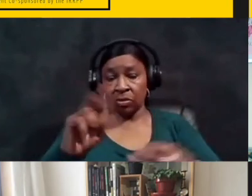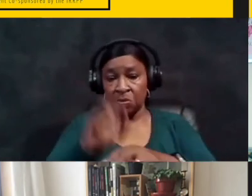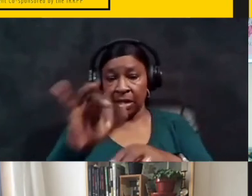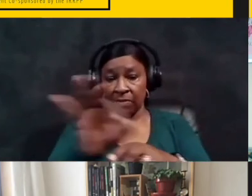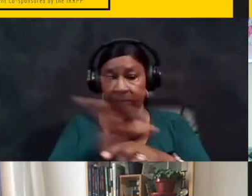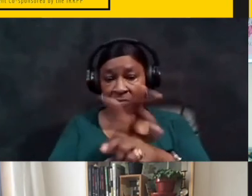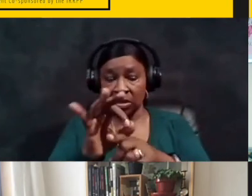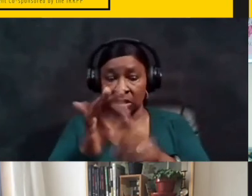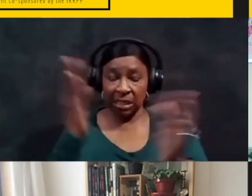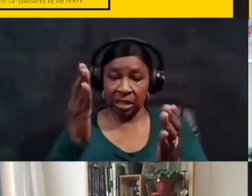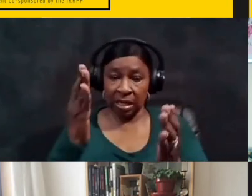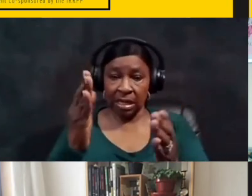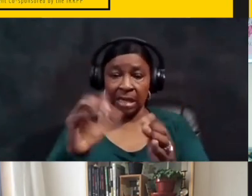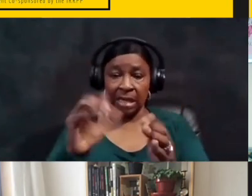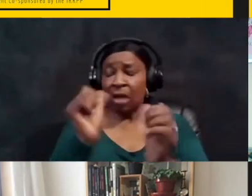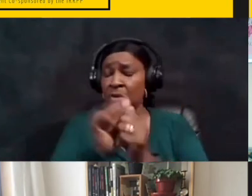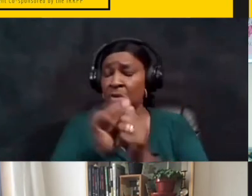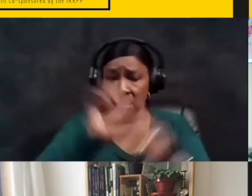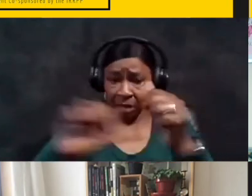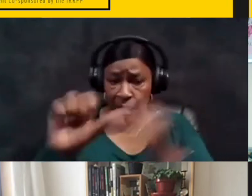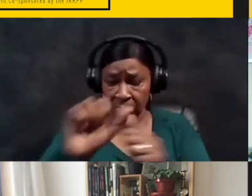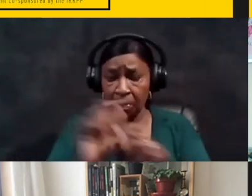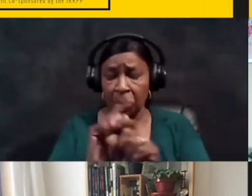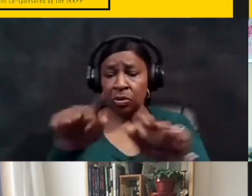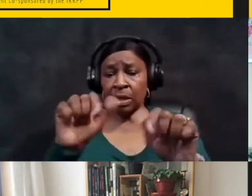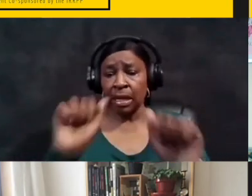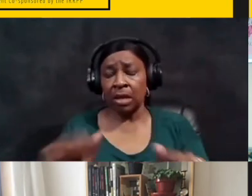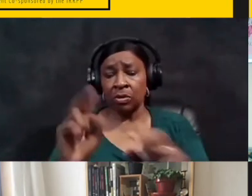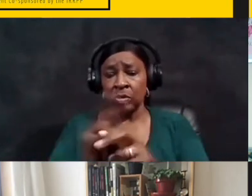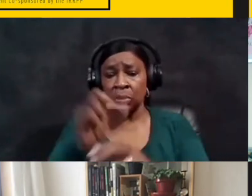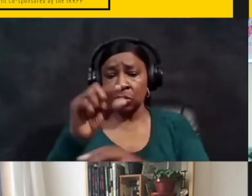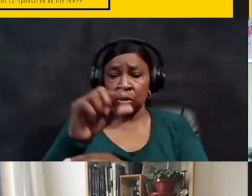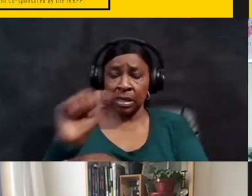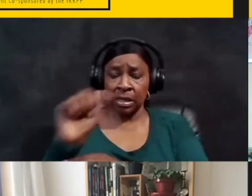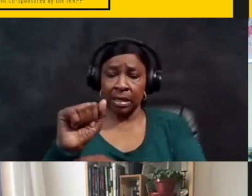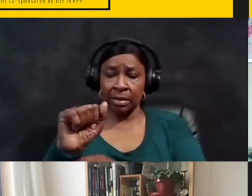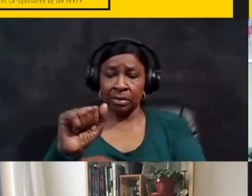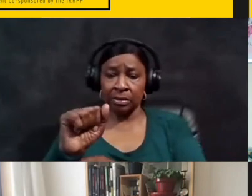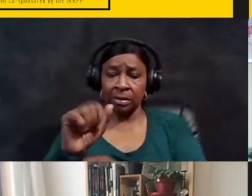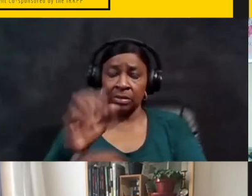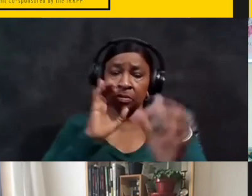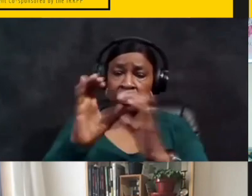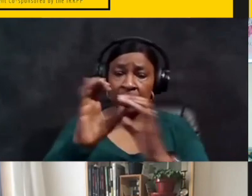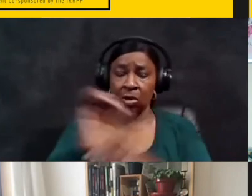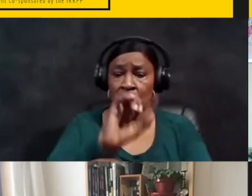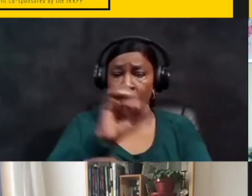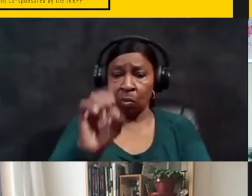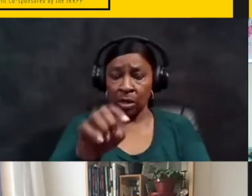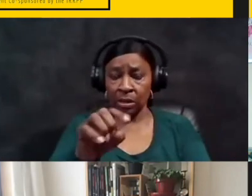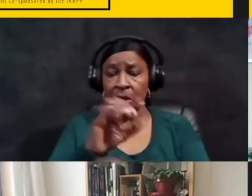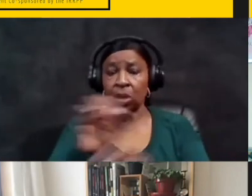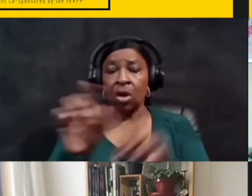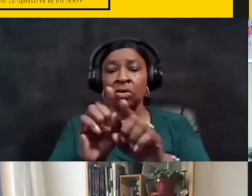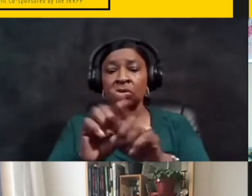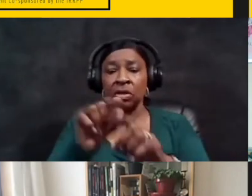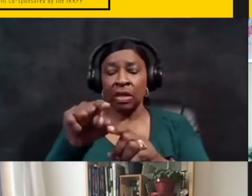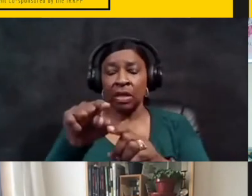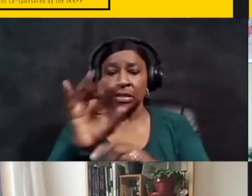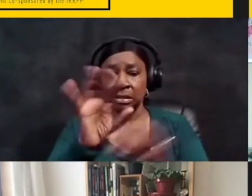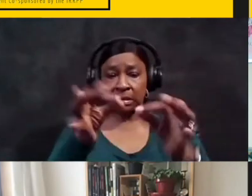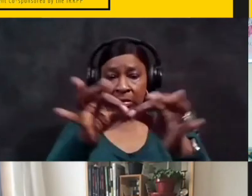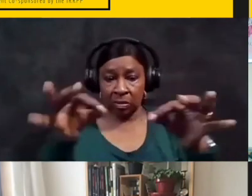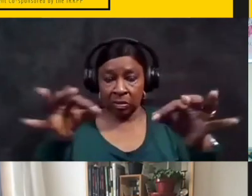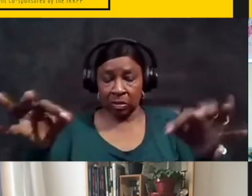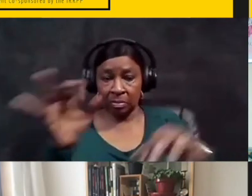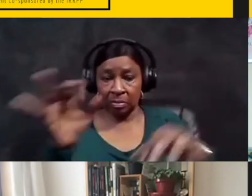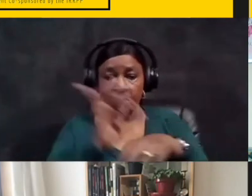can't chat with each other, but you can use a Q&A to communicate questions that you have. And then there's also closed captioning available. You can hit